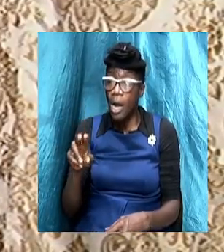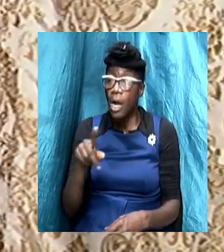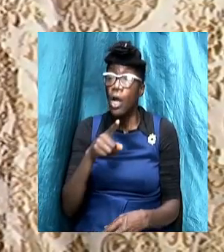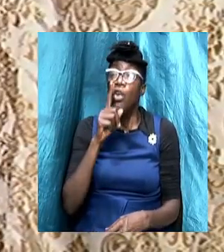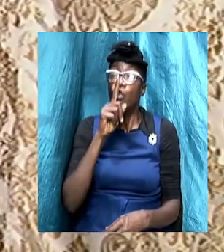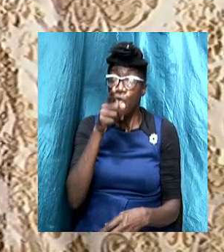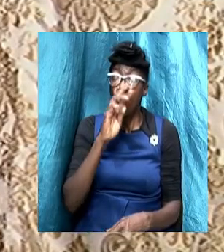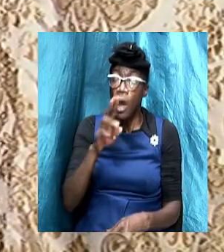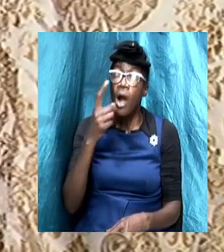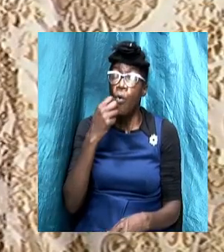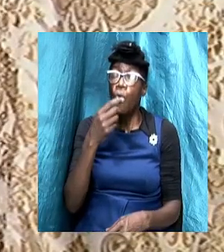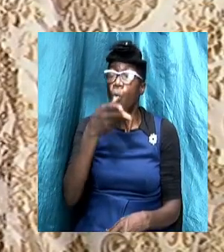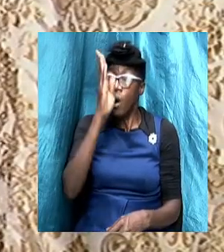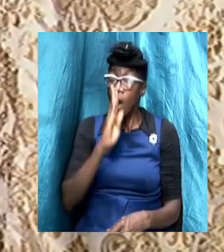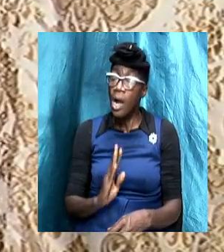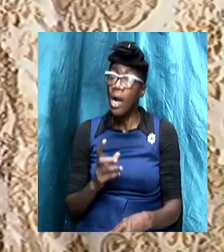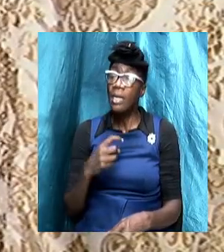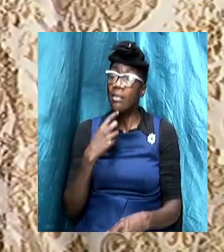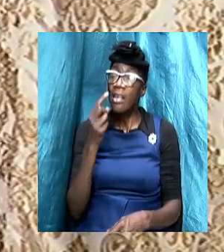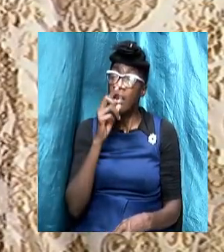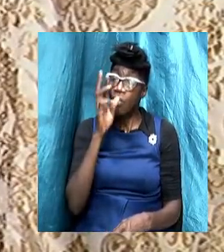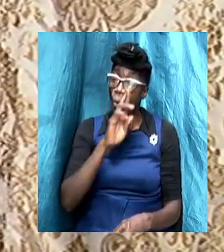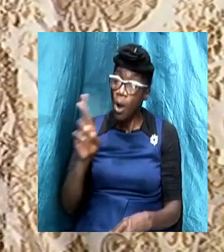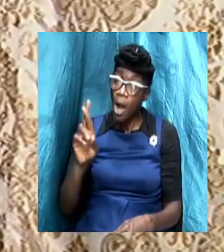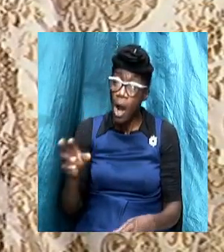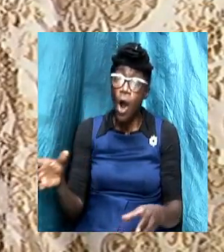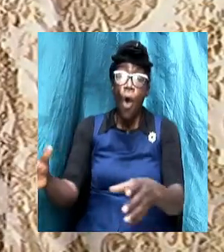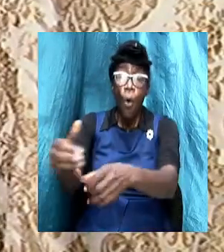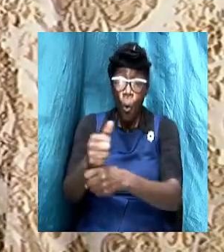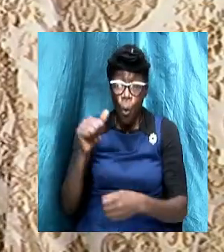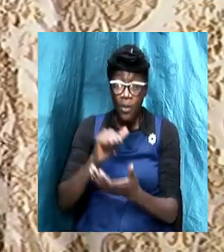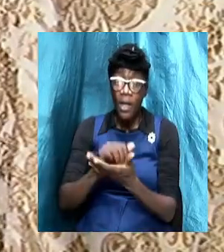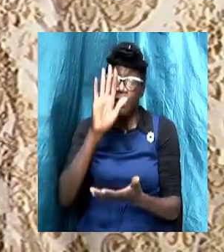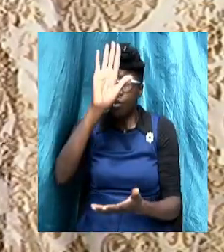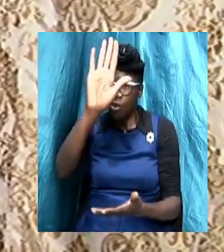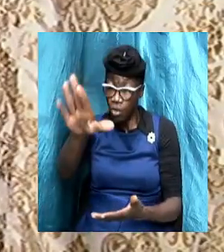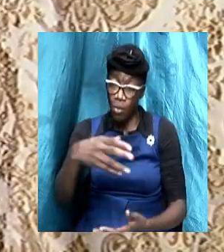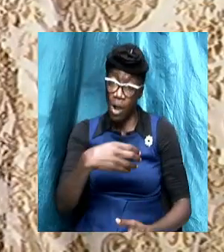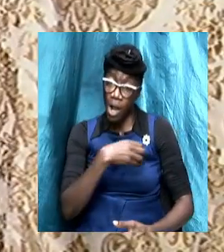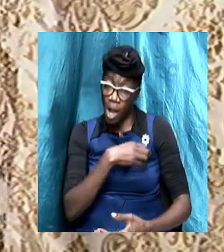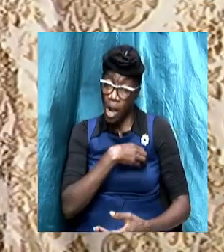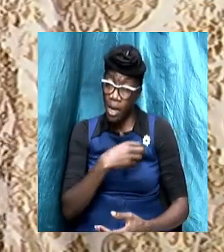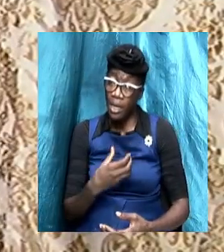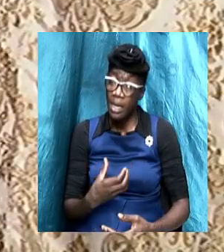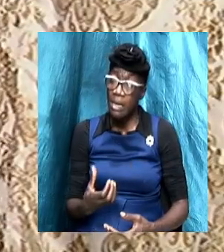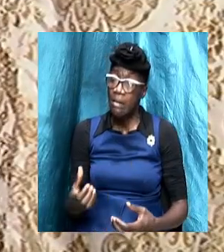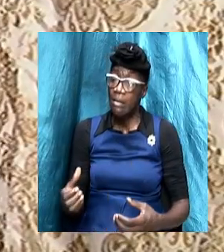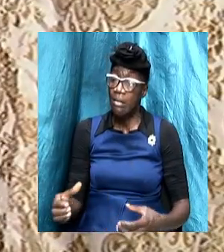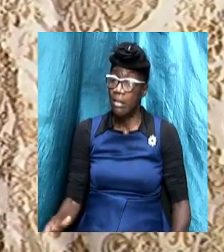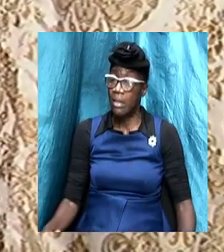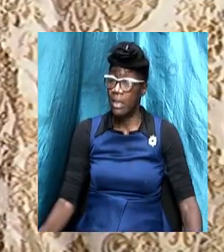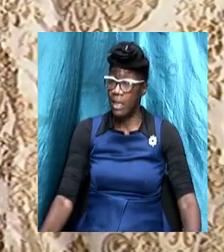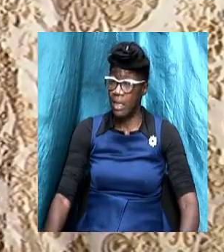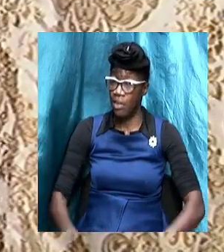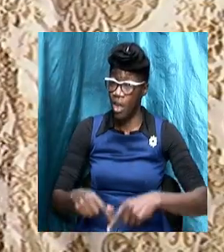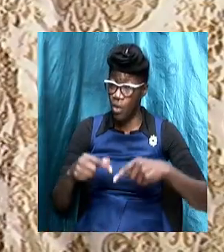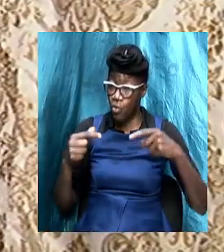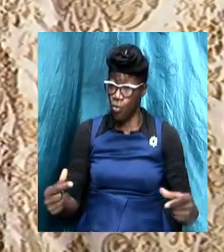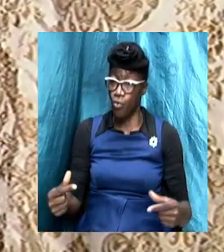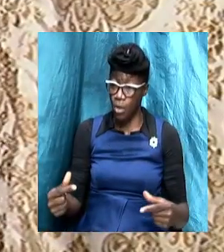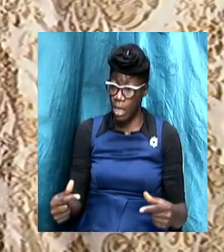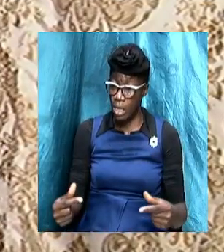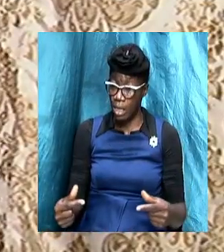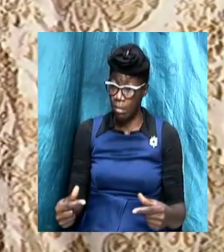your heart. Now, there is a great danger when we do not know the real thing. And this is why I